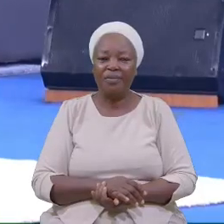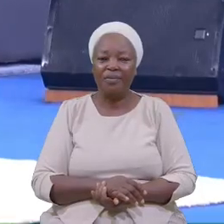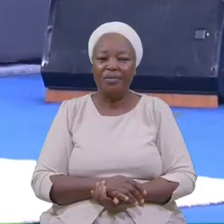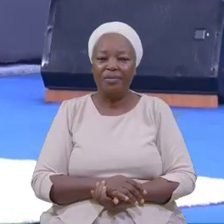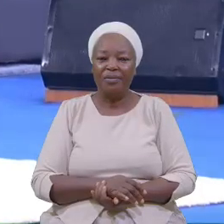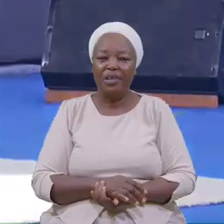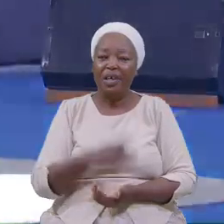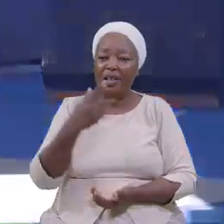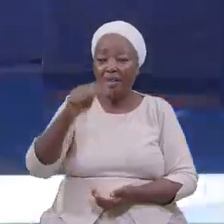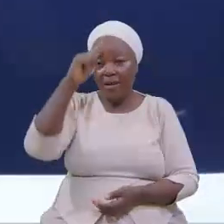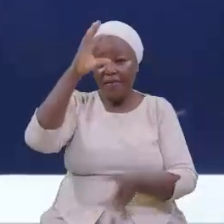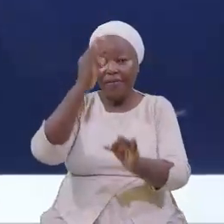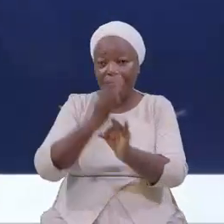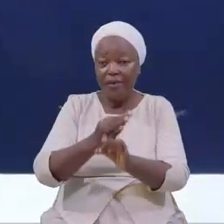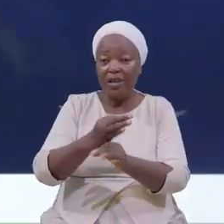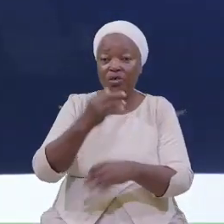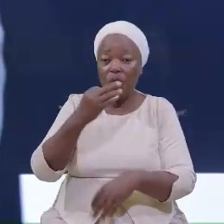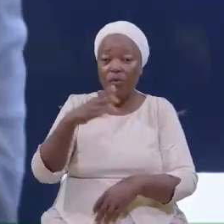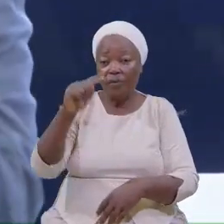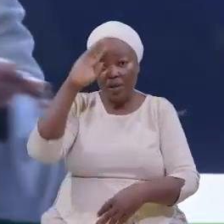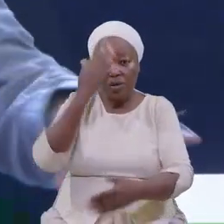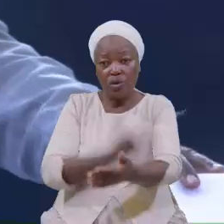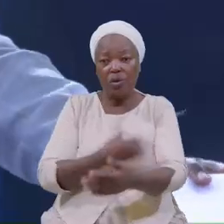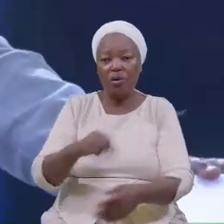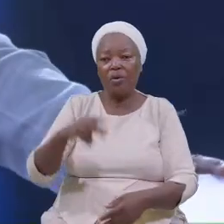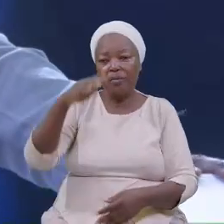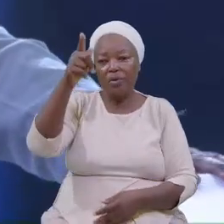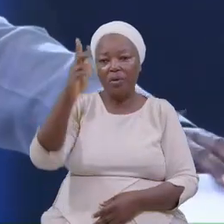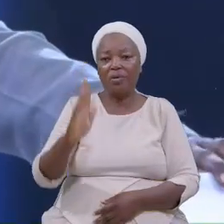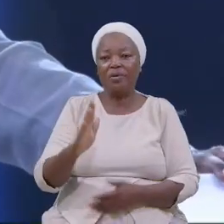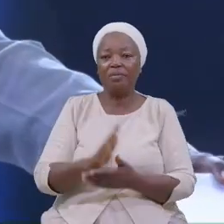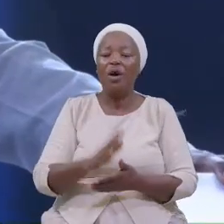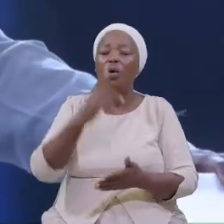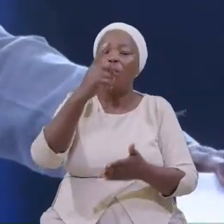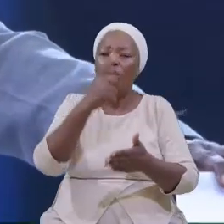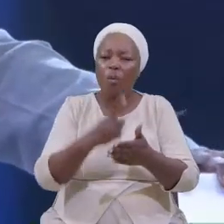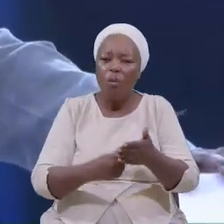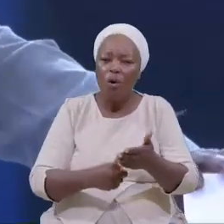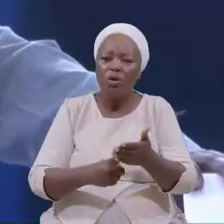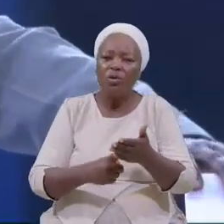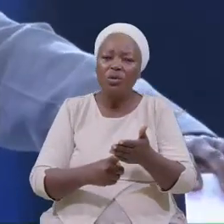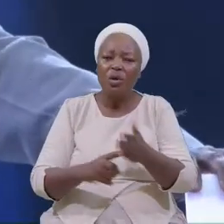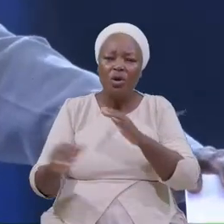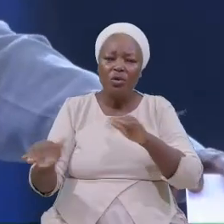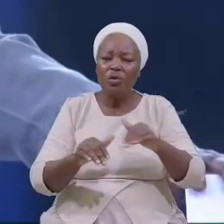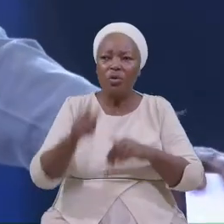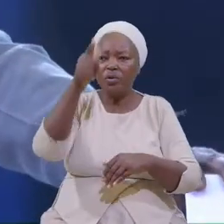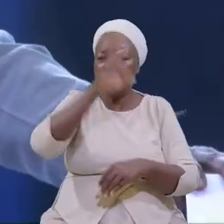The faith of the Son of God. What does Christ believe?